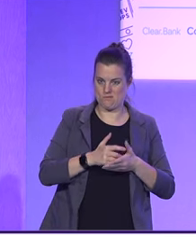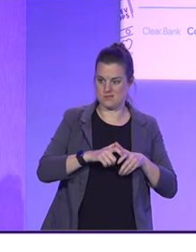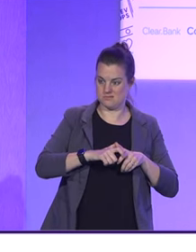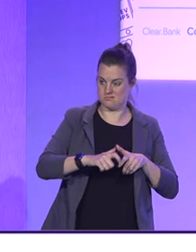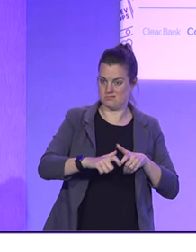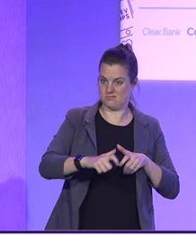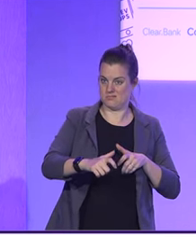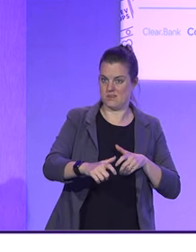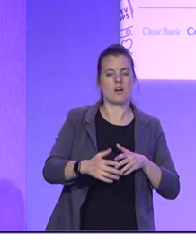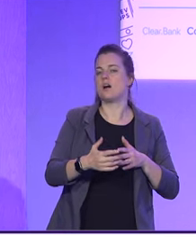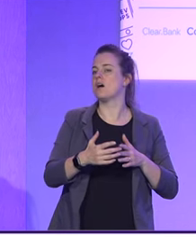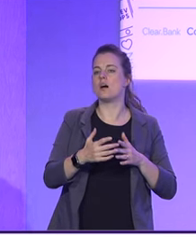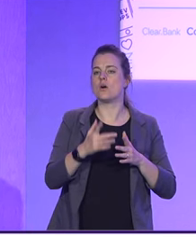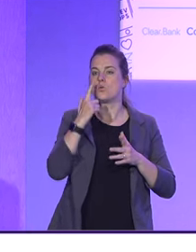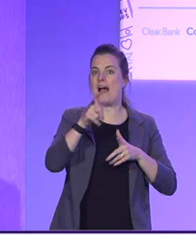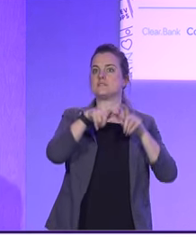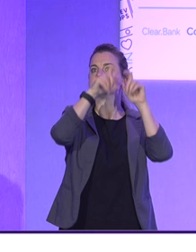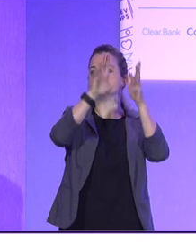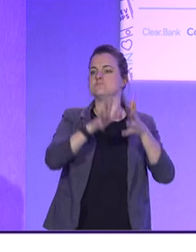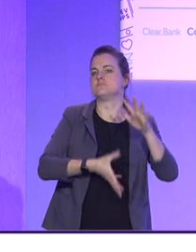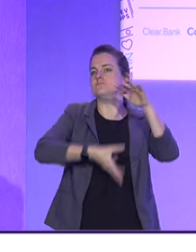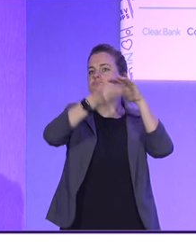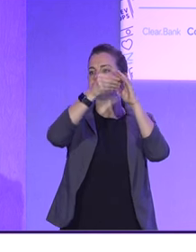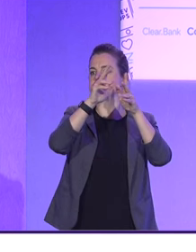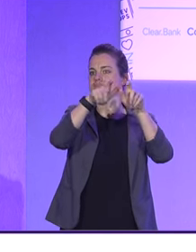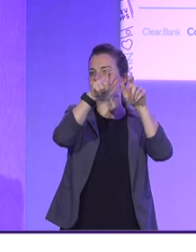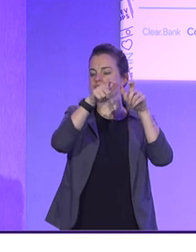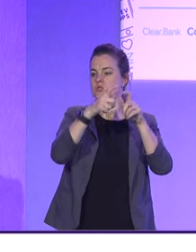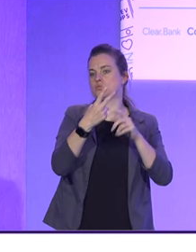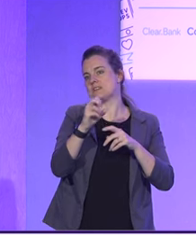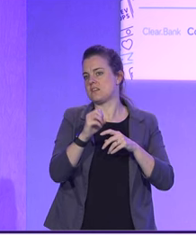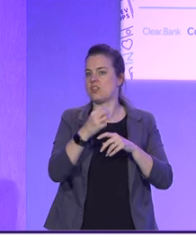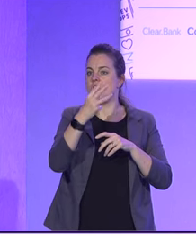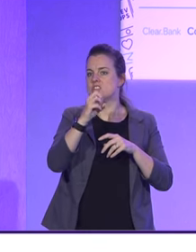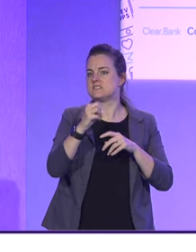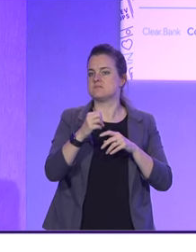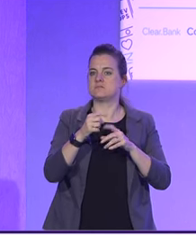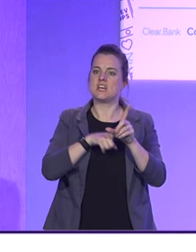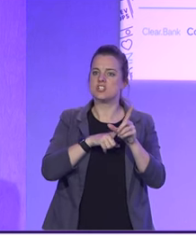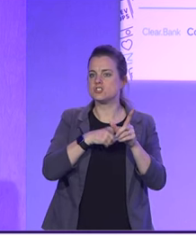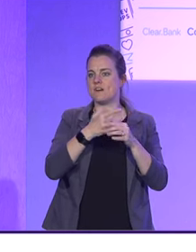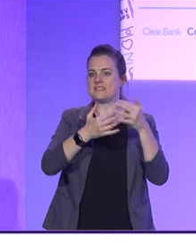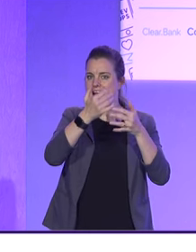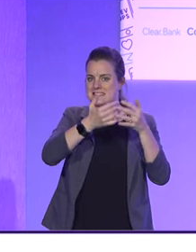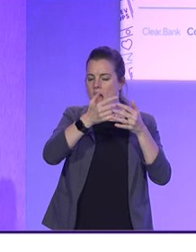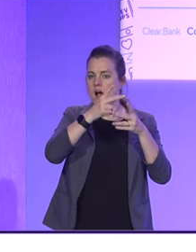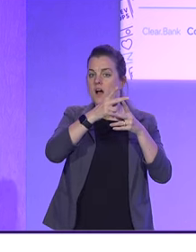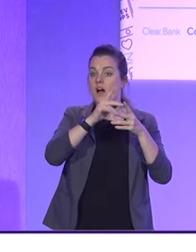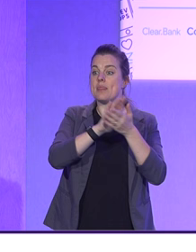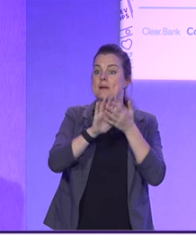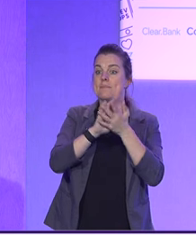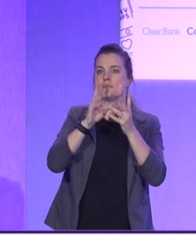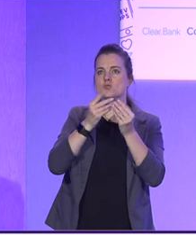we can store 20, 30 years of data. We can go to the past and see what happens. 10 years ago, that thing was